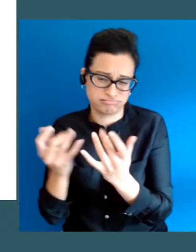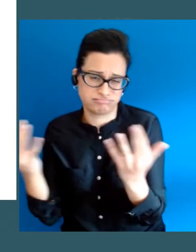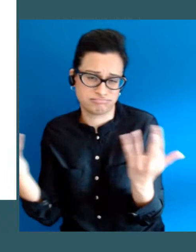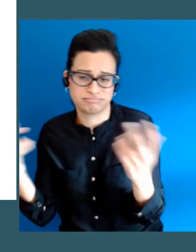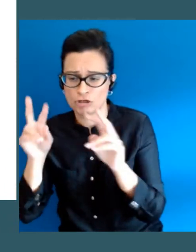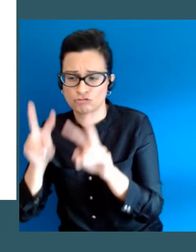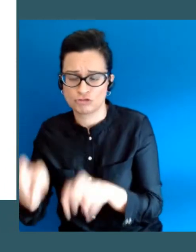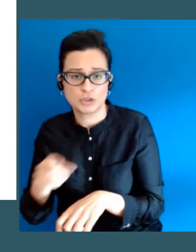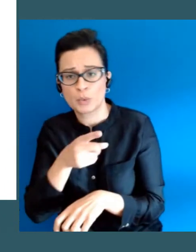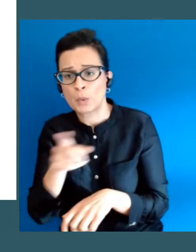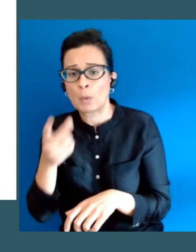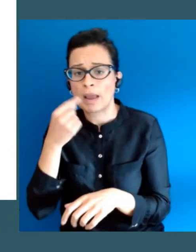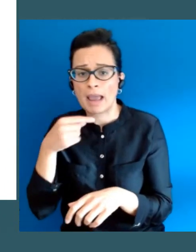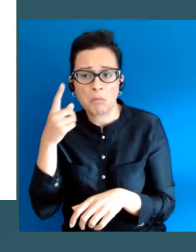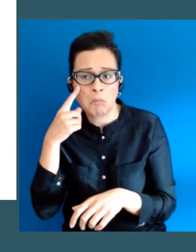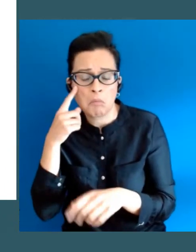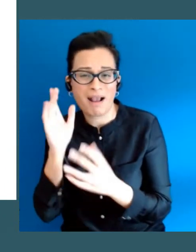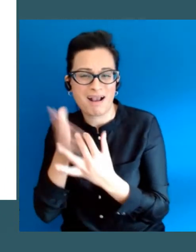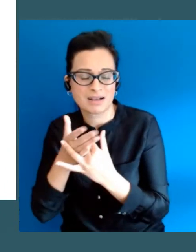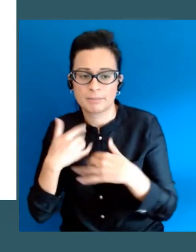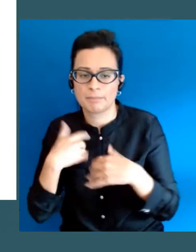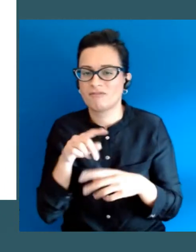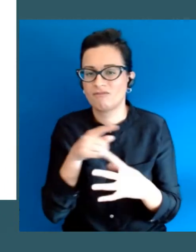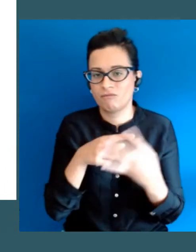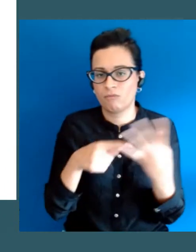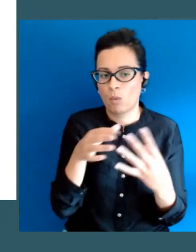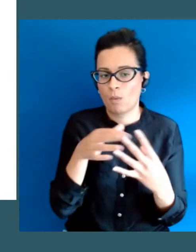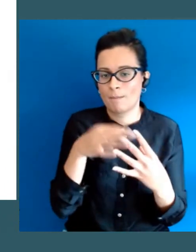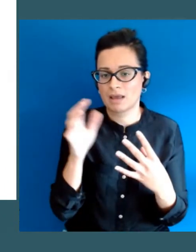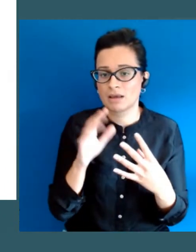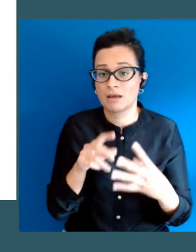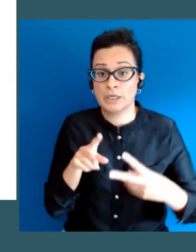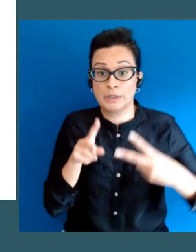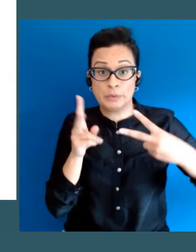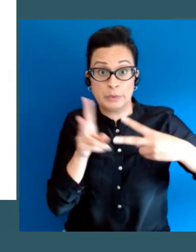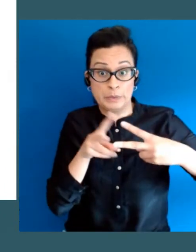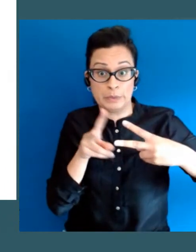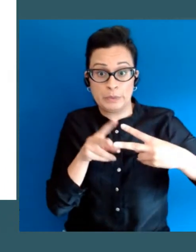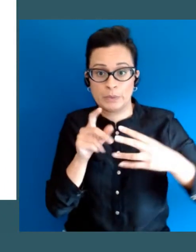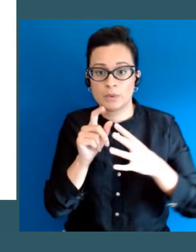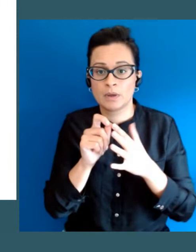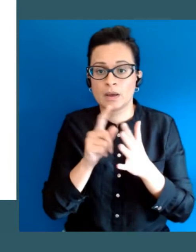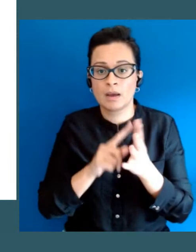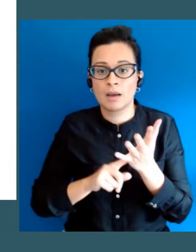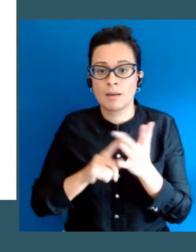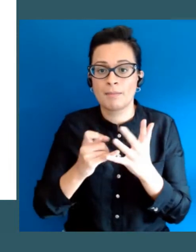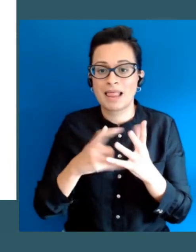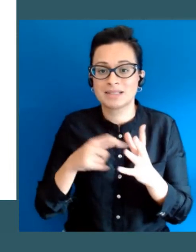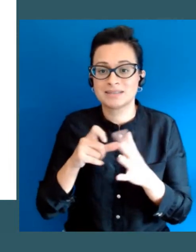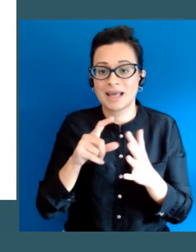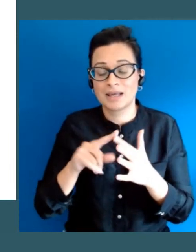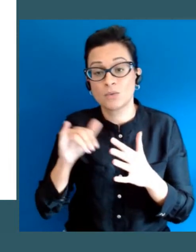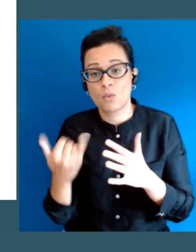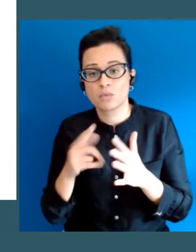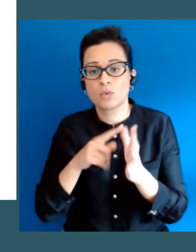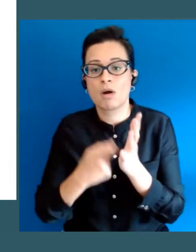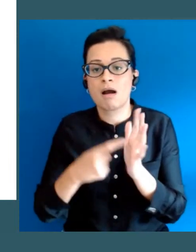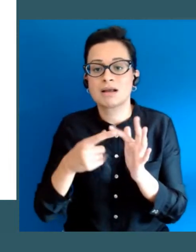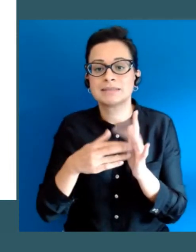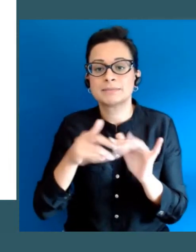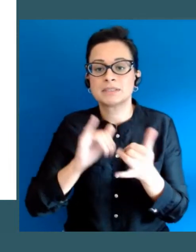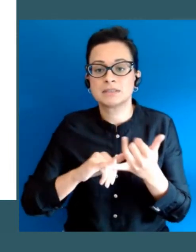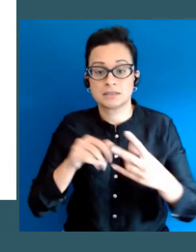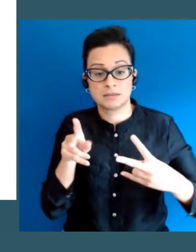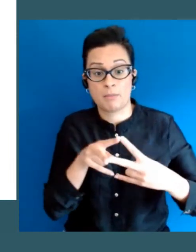able to access. The first 2 studies, Palisade and Artemis, were evaluation of safety